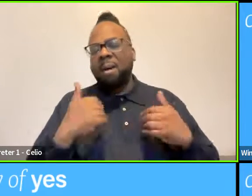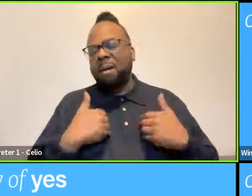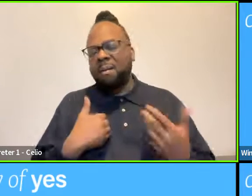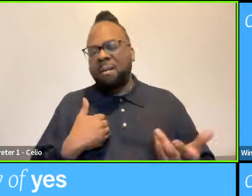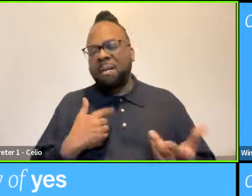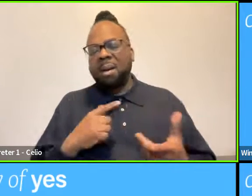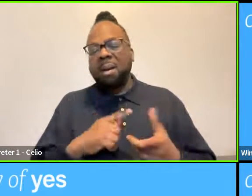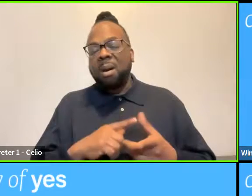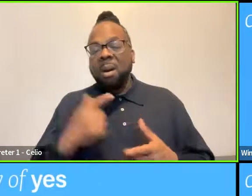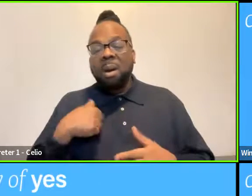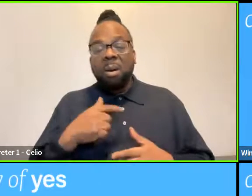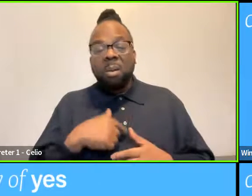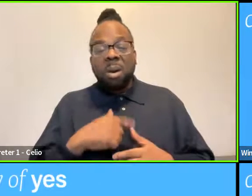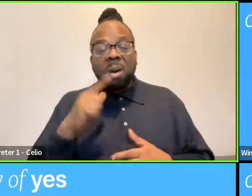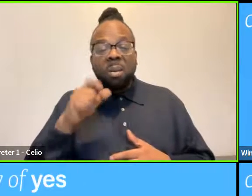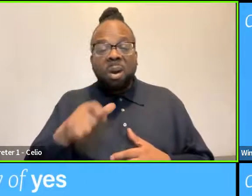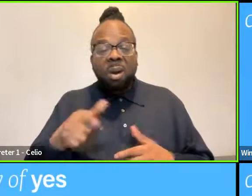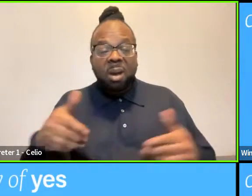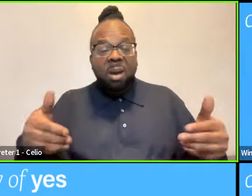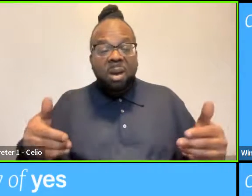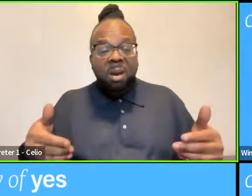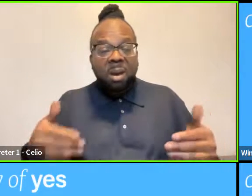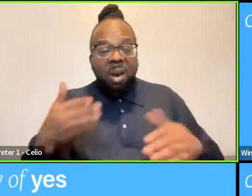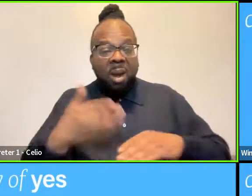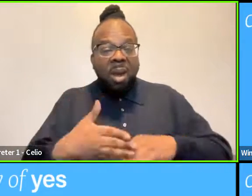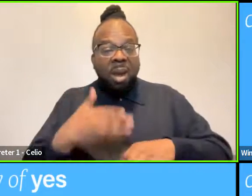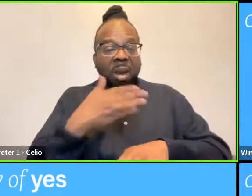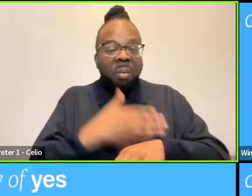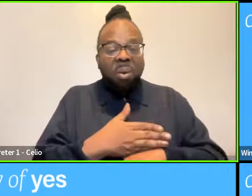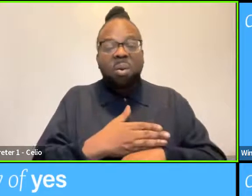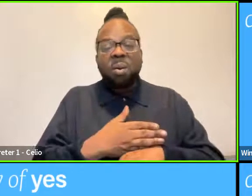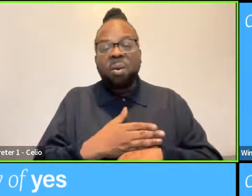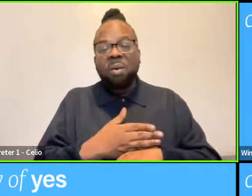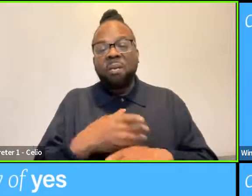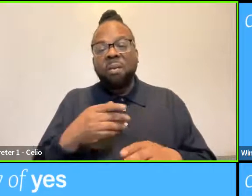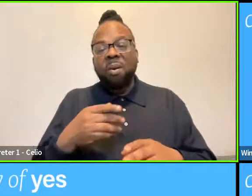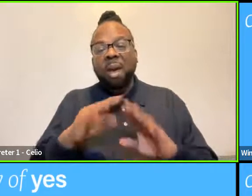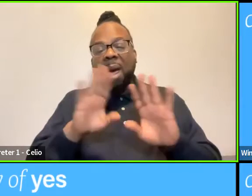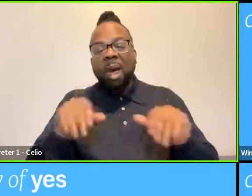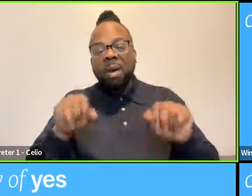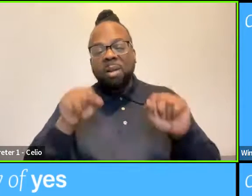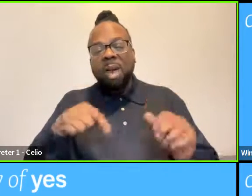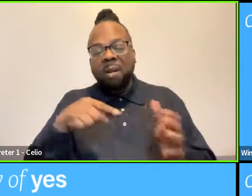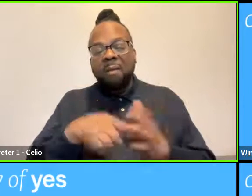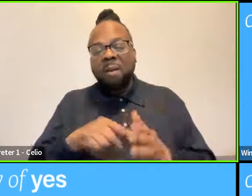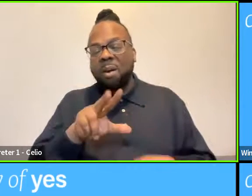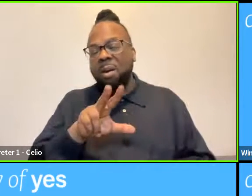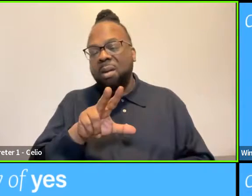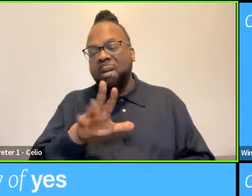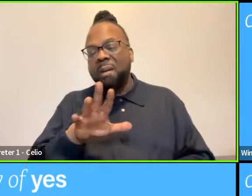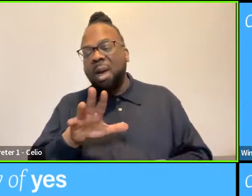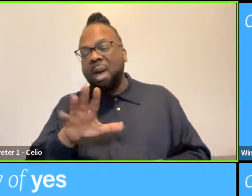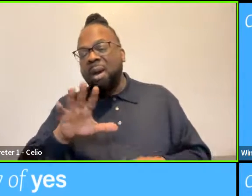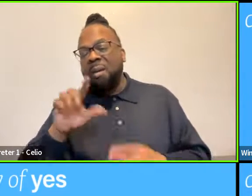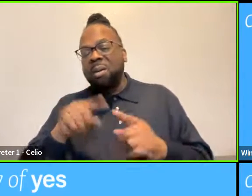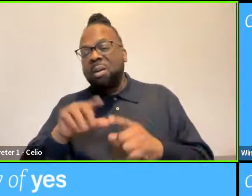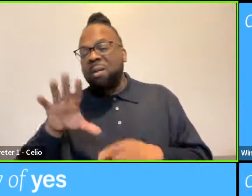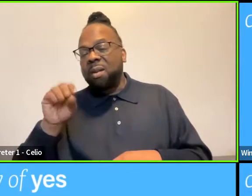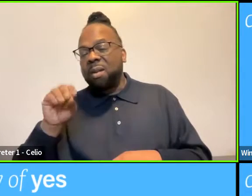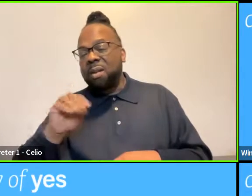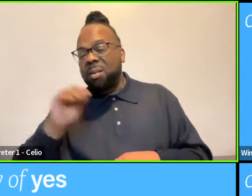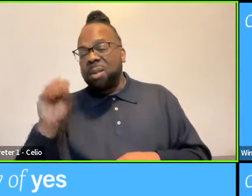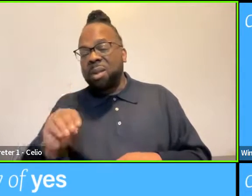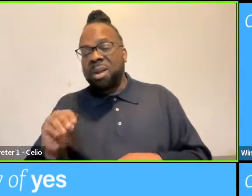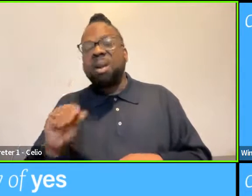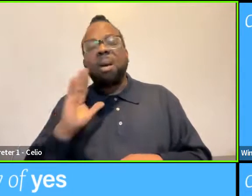housing production by, 35 or 50%, we are increasing the number of units for people coming out of the shelter system by 35